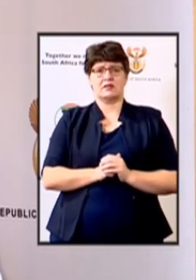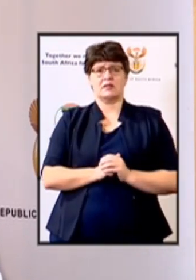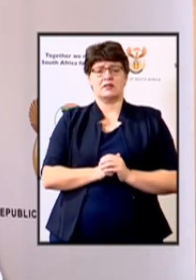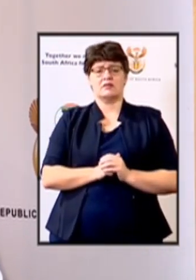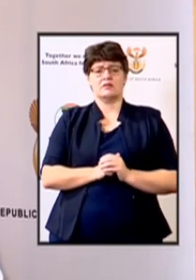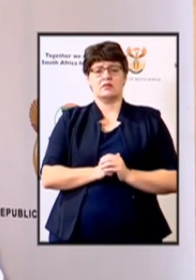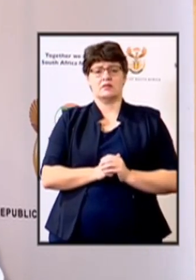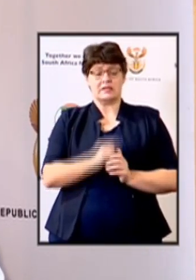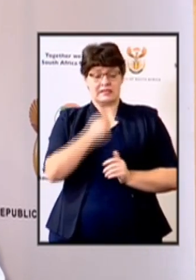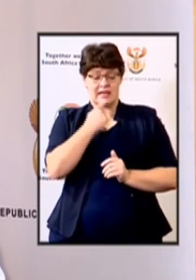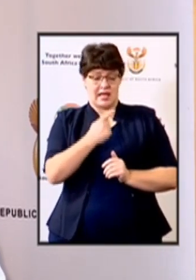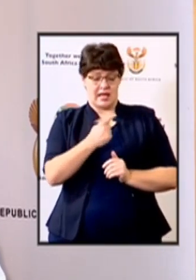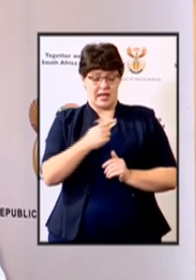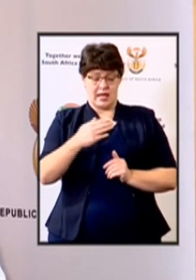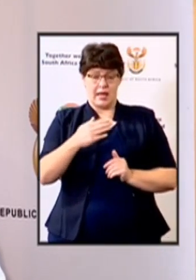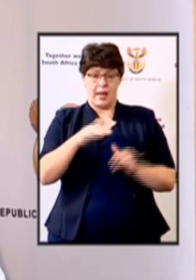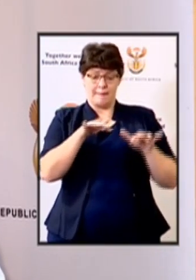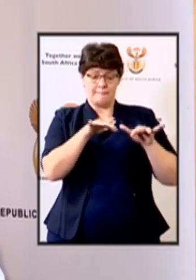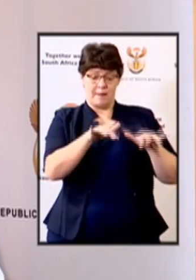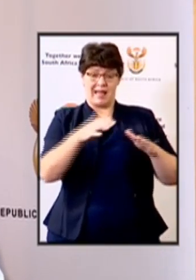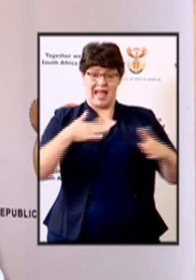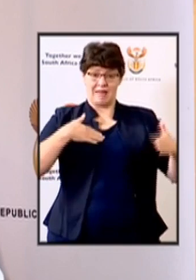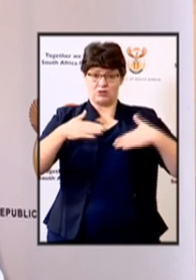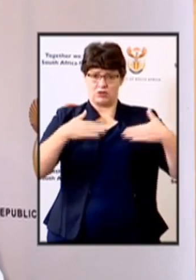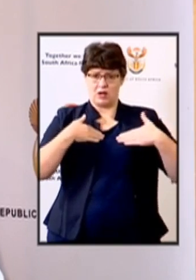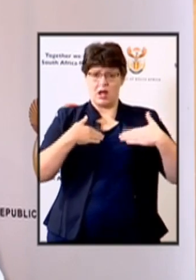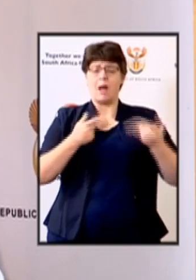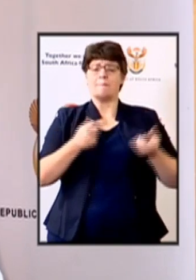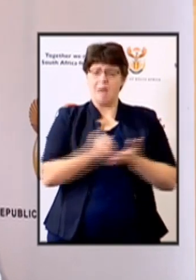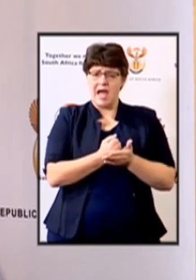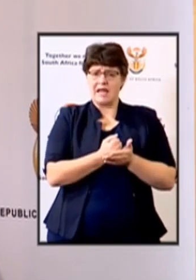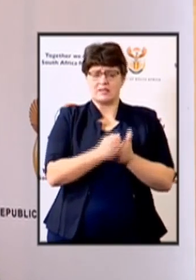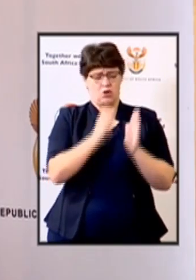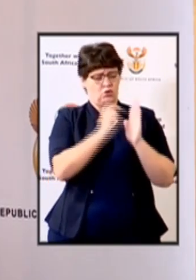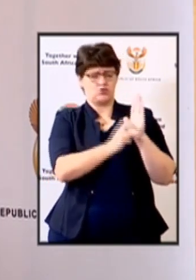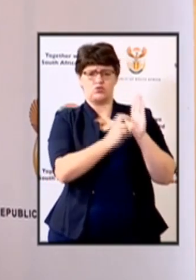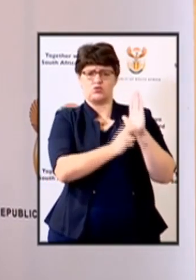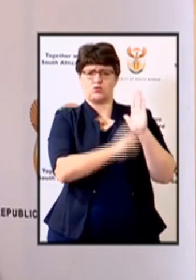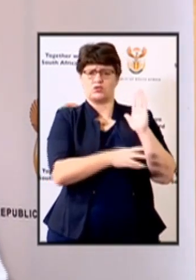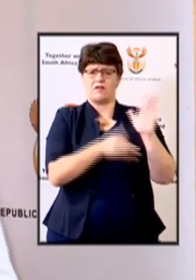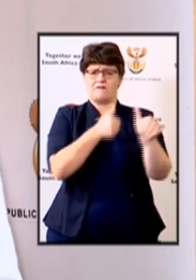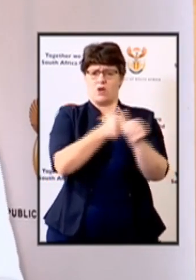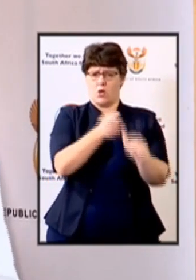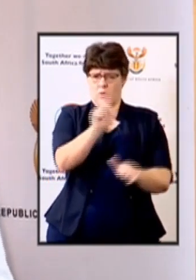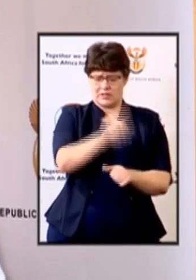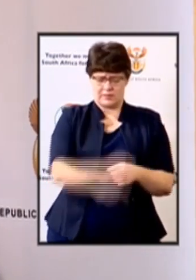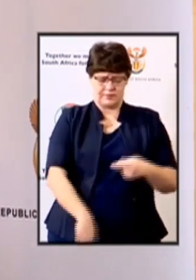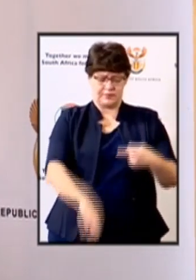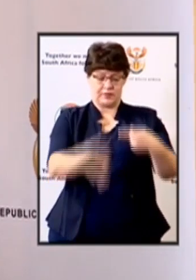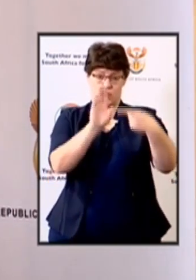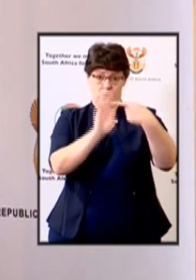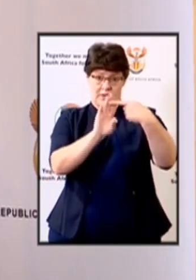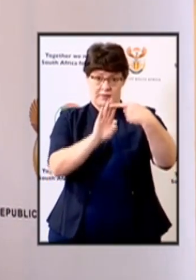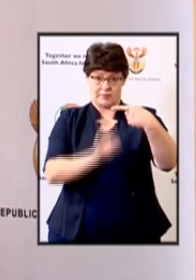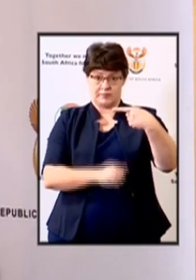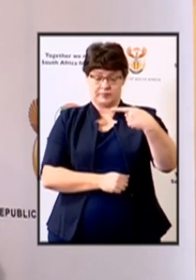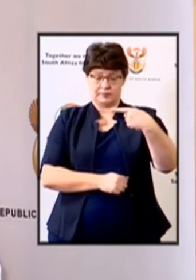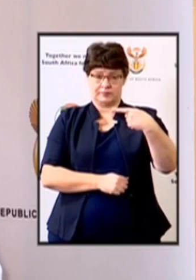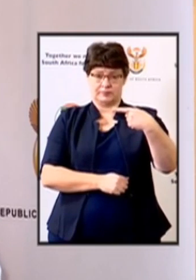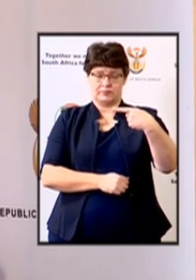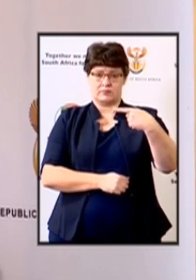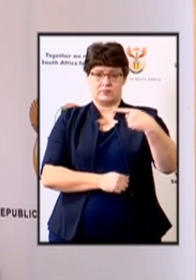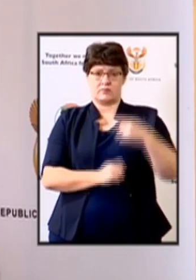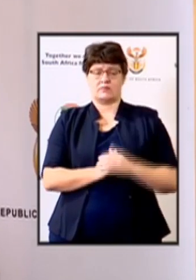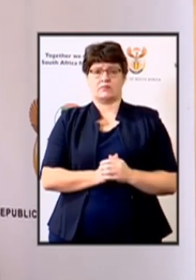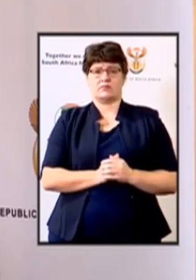administration be governed by principles that require the following. Number one, a